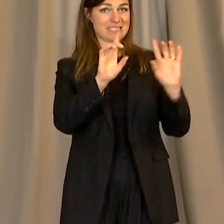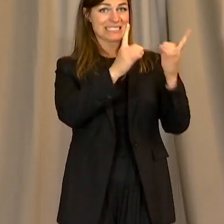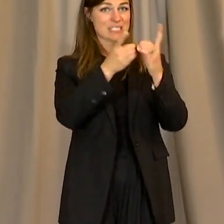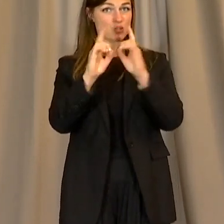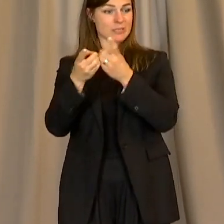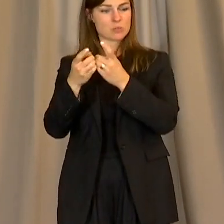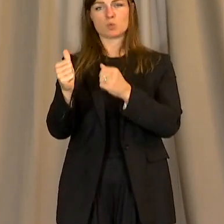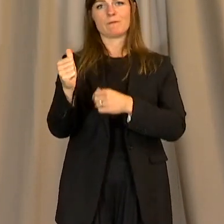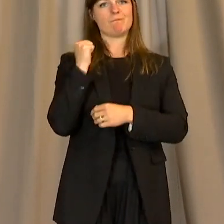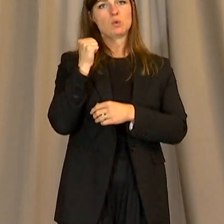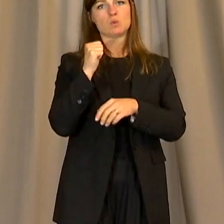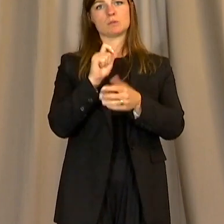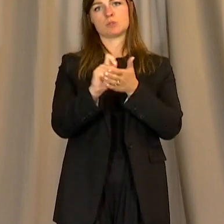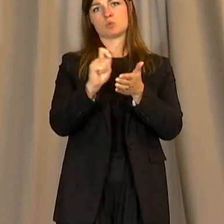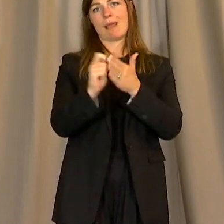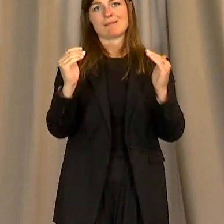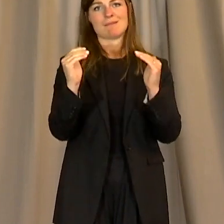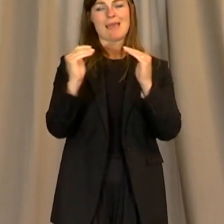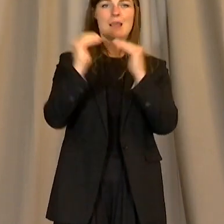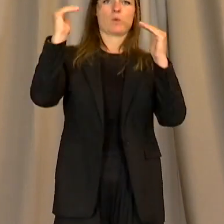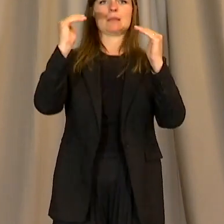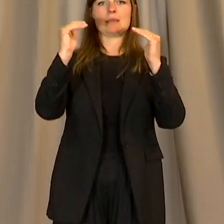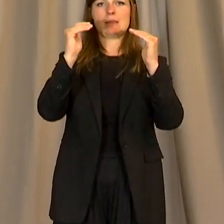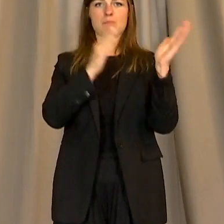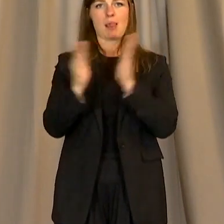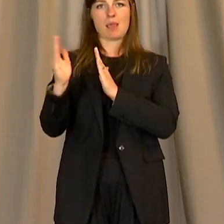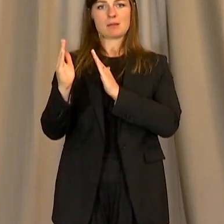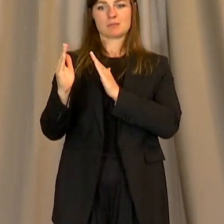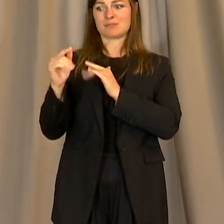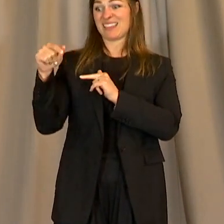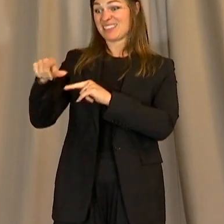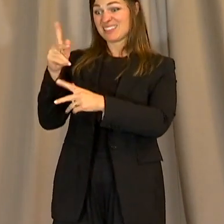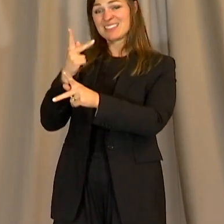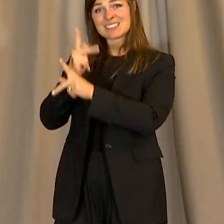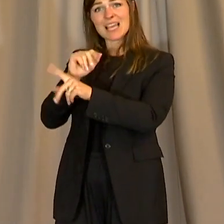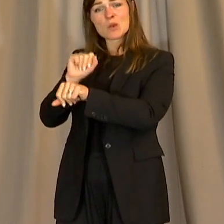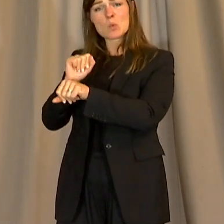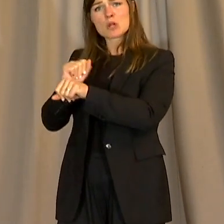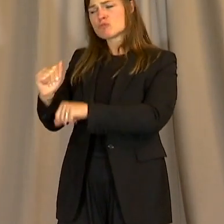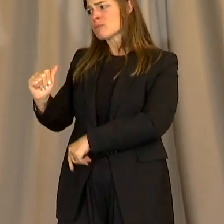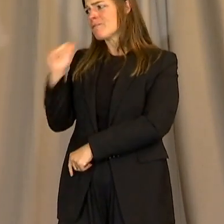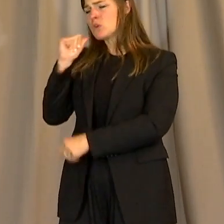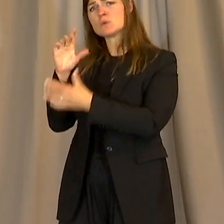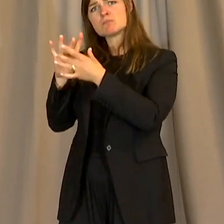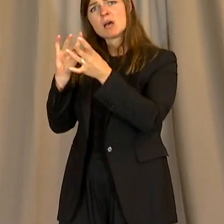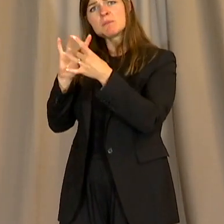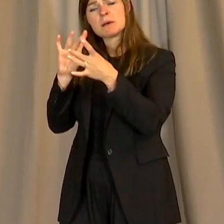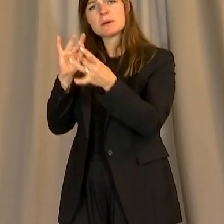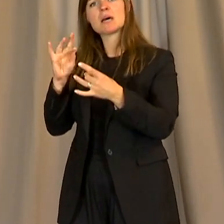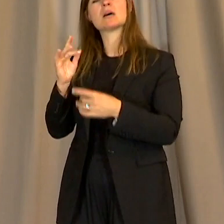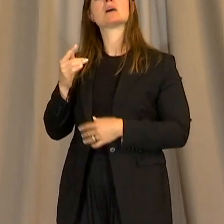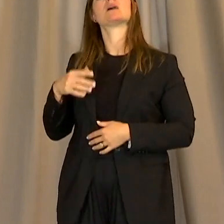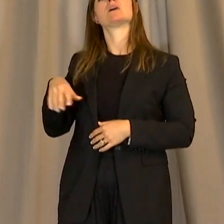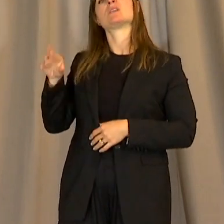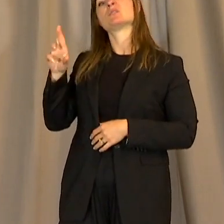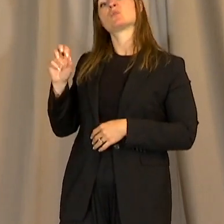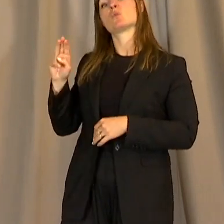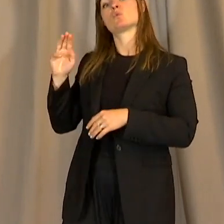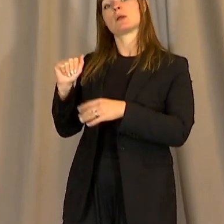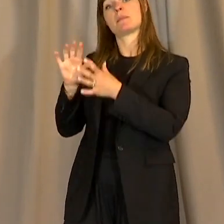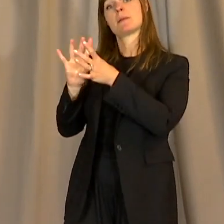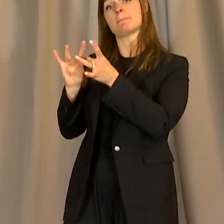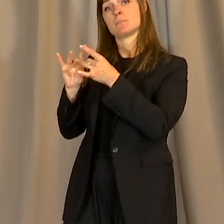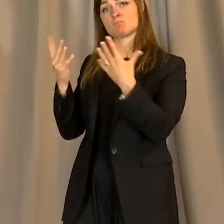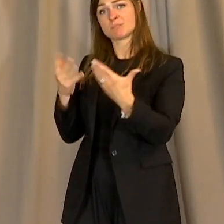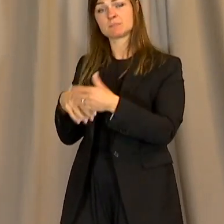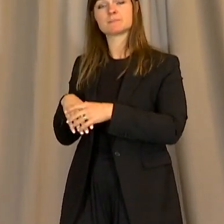plan, won't even talk about this work. And so what she's saying is, all right, we're talking